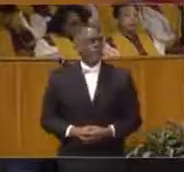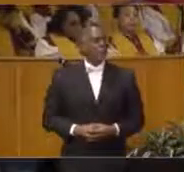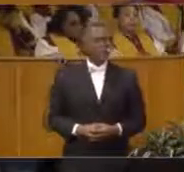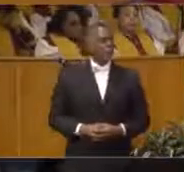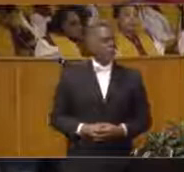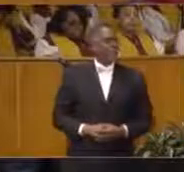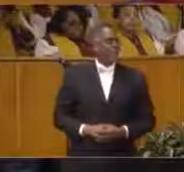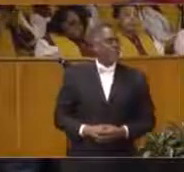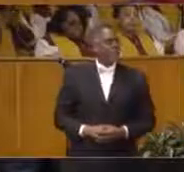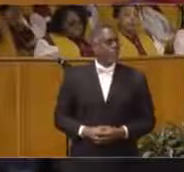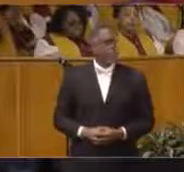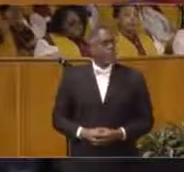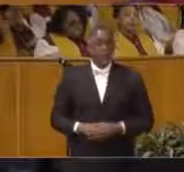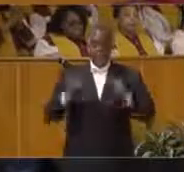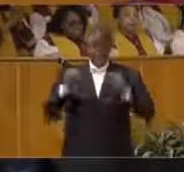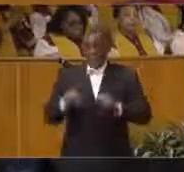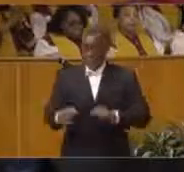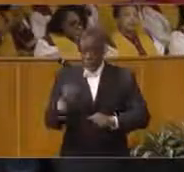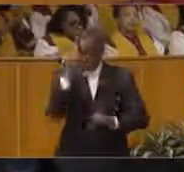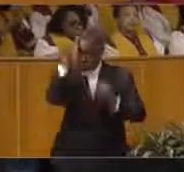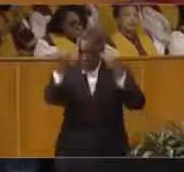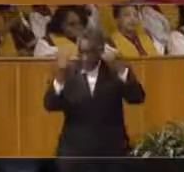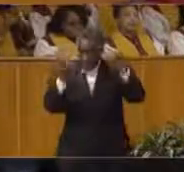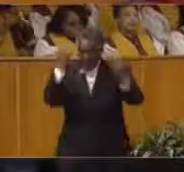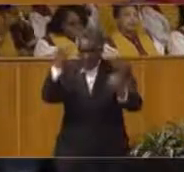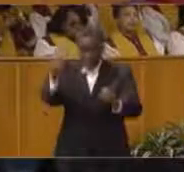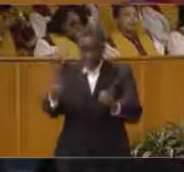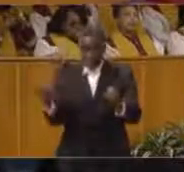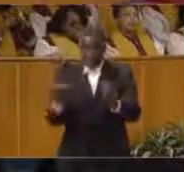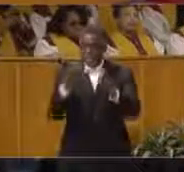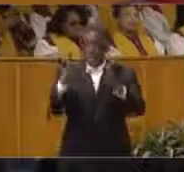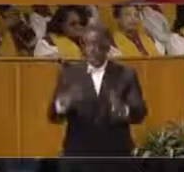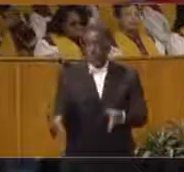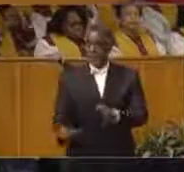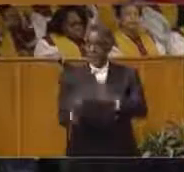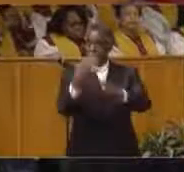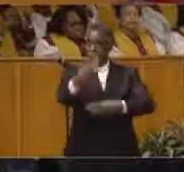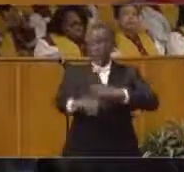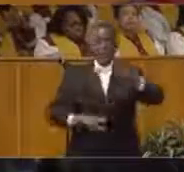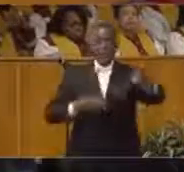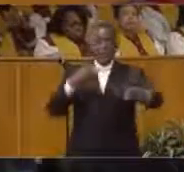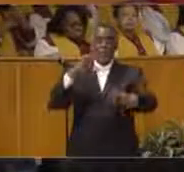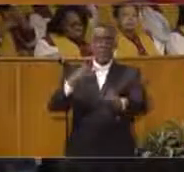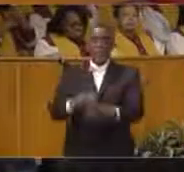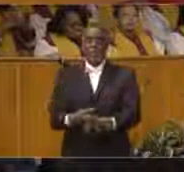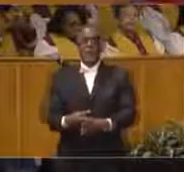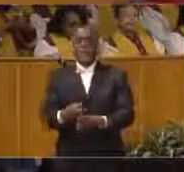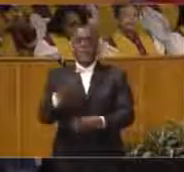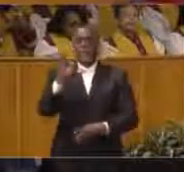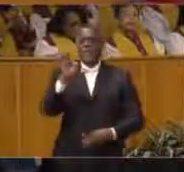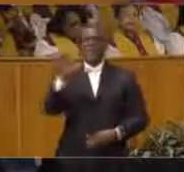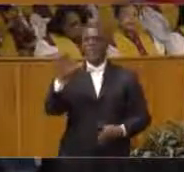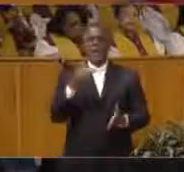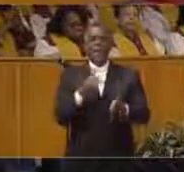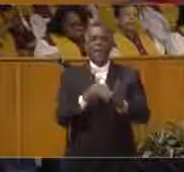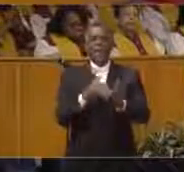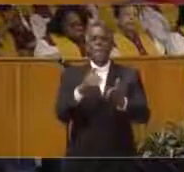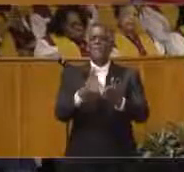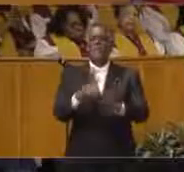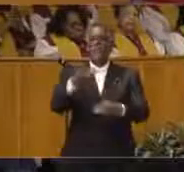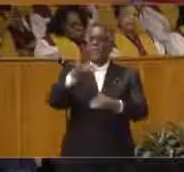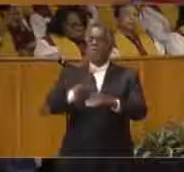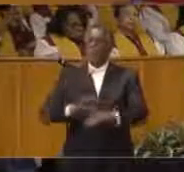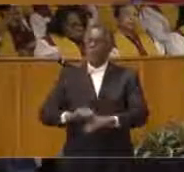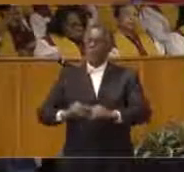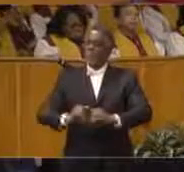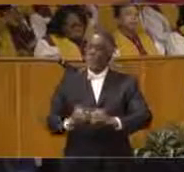Can you imagine the witness to the world of a $95 million church